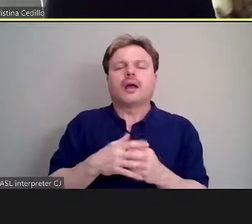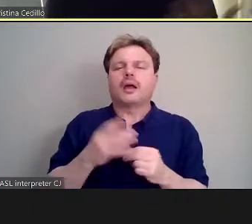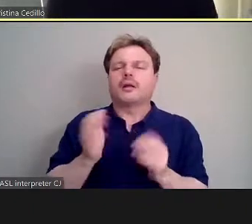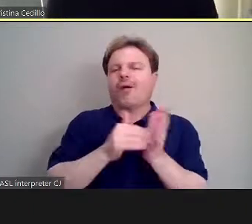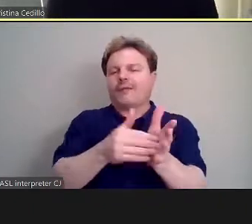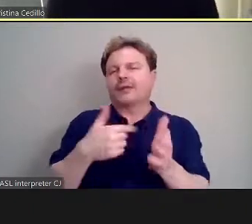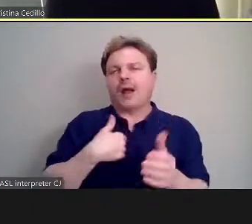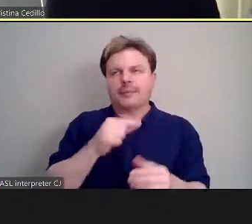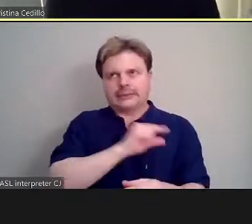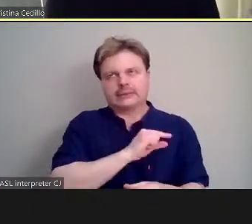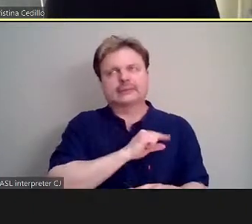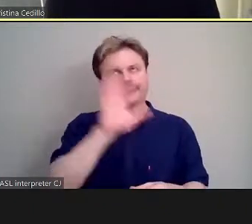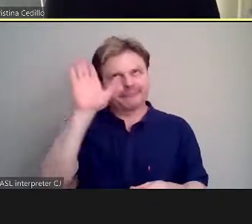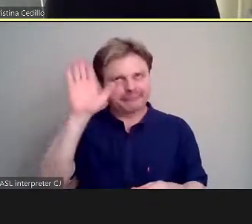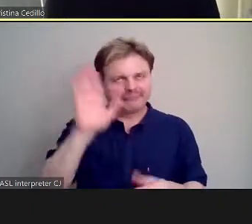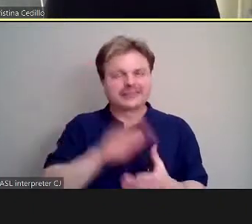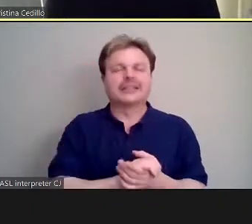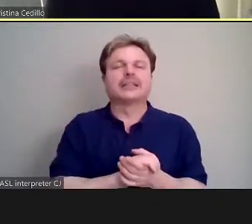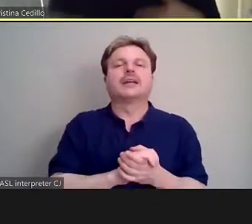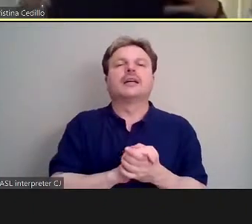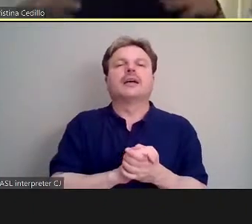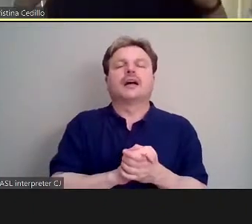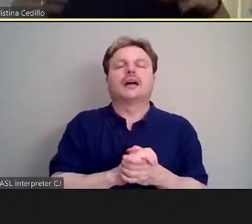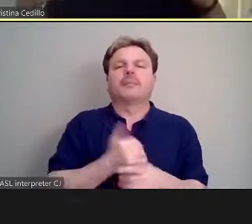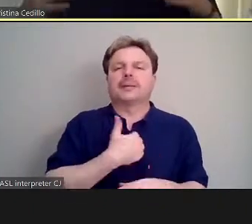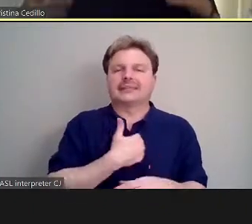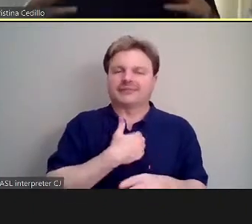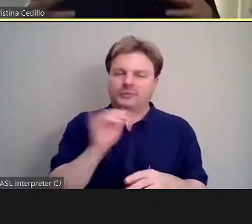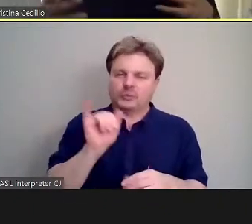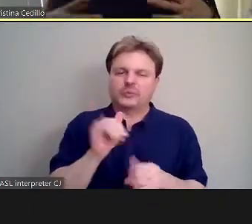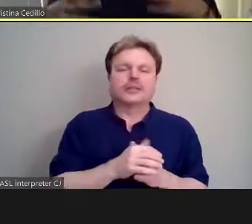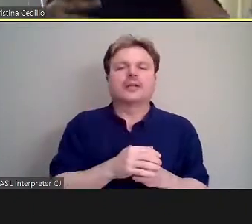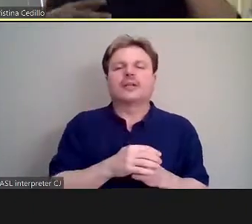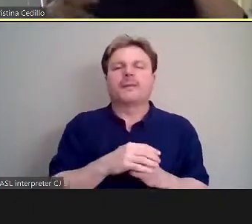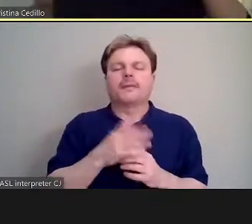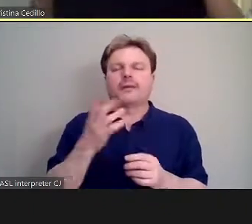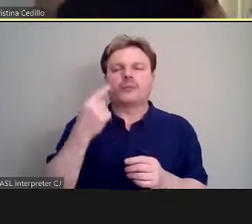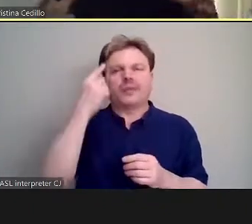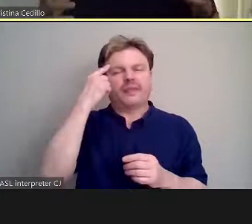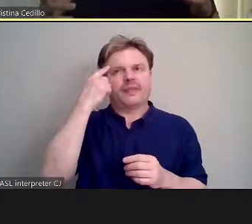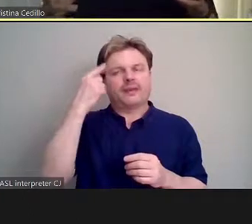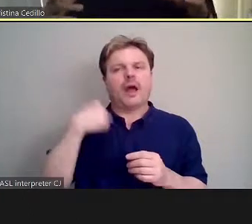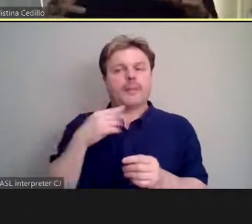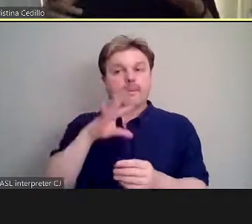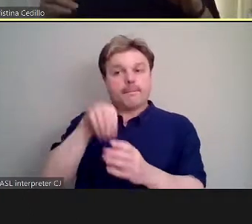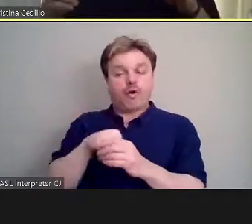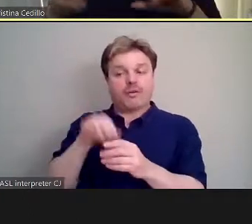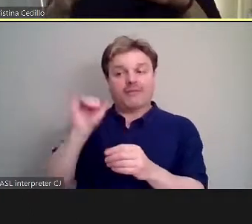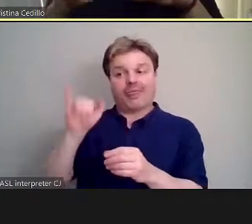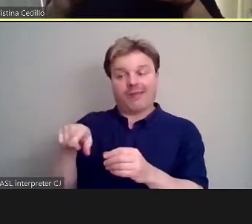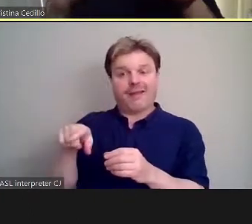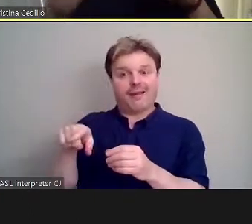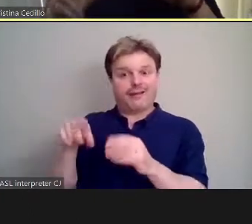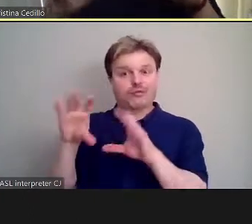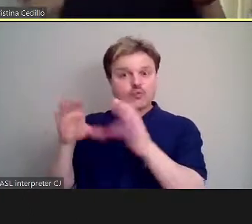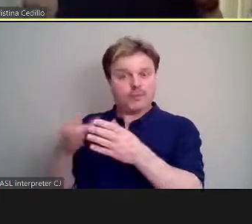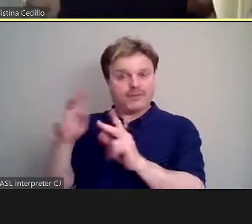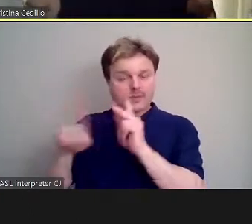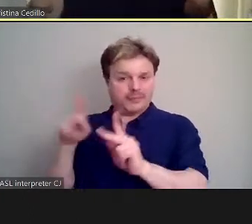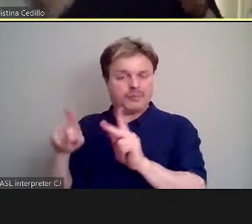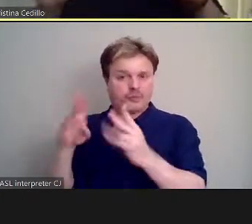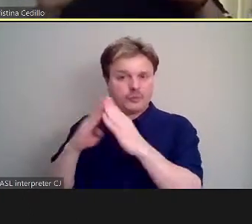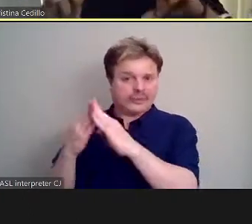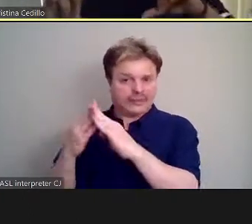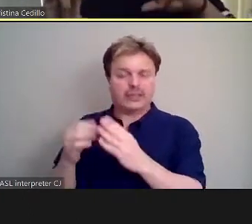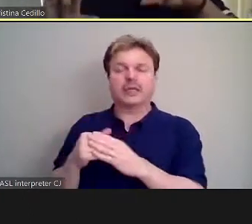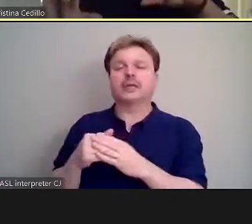of this myself, where we think that just because we're part of a community that we can make